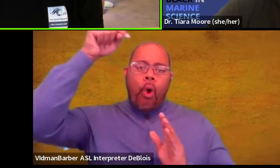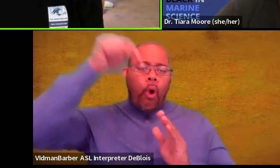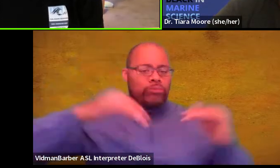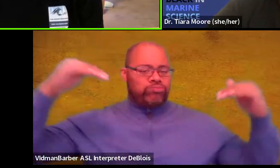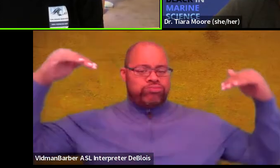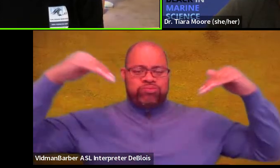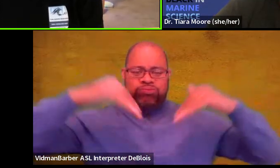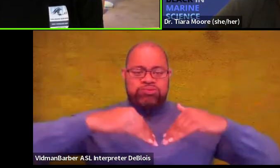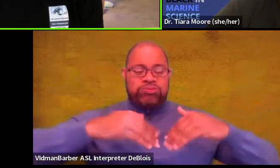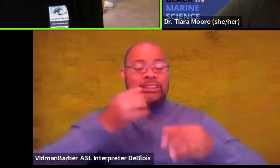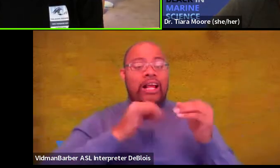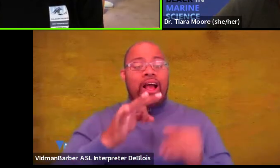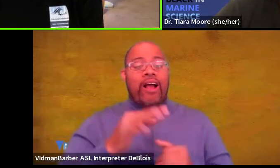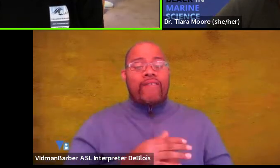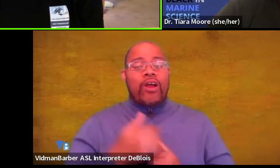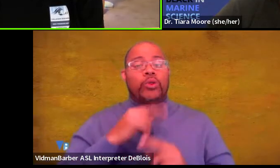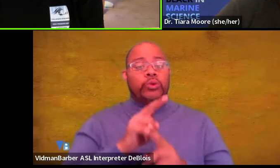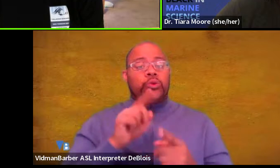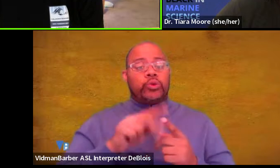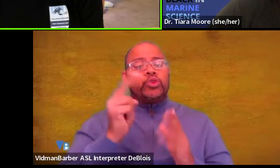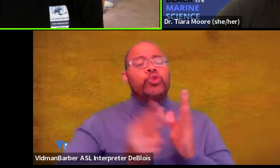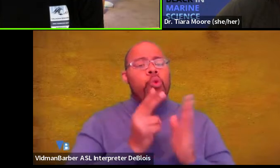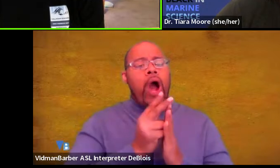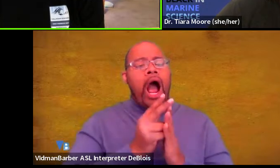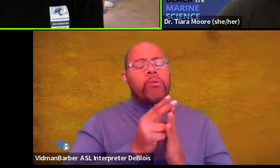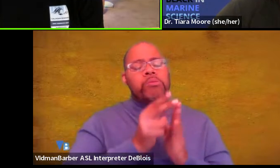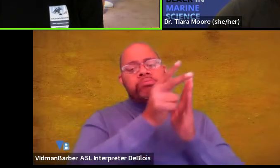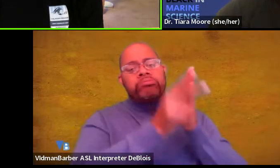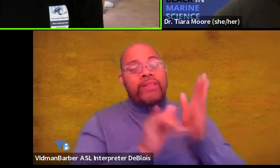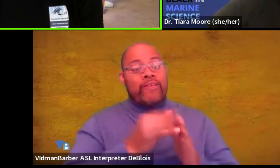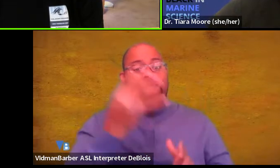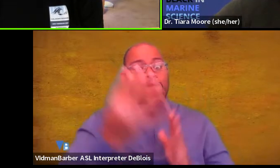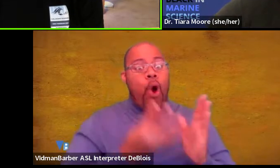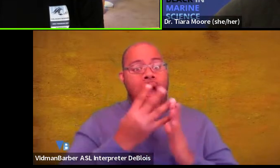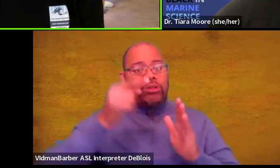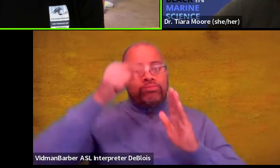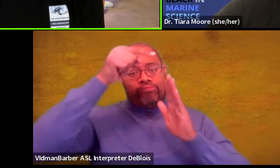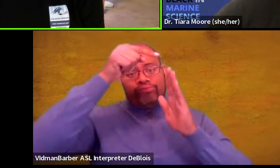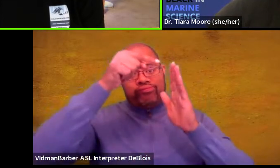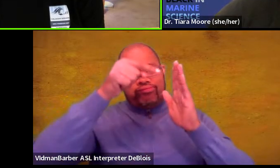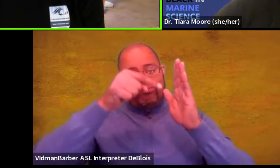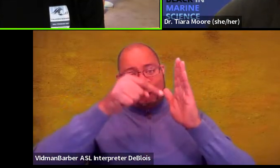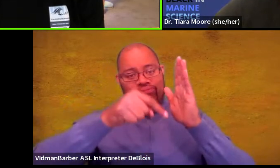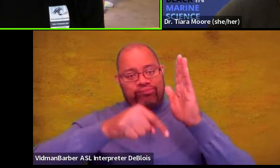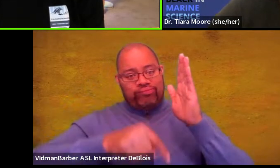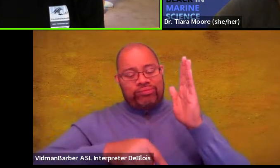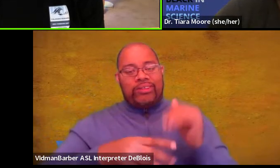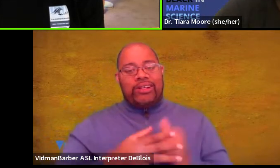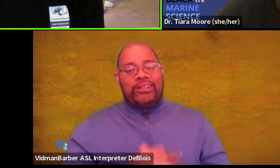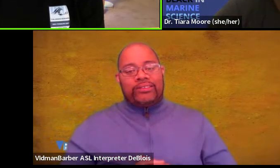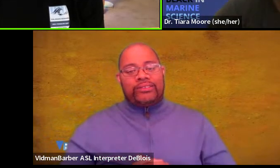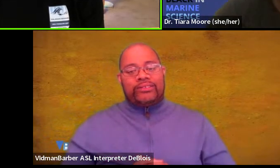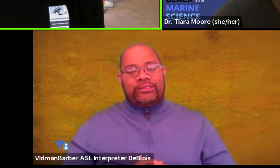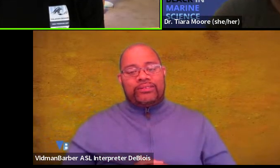down. So instead of I was used to a 2-hour descent. This one was 4 hours,